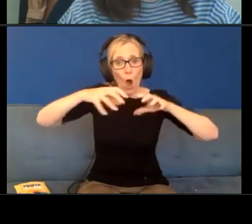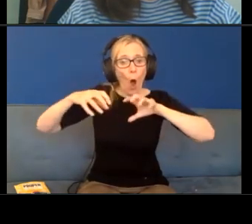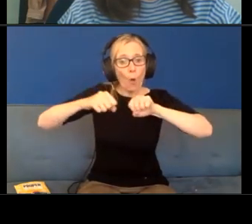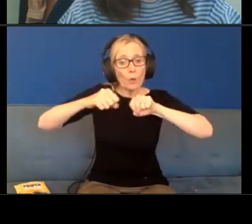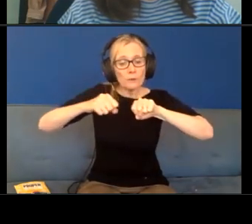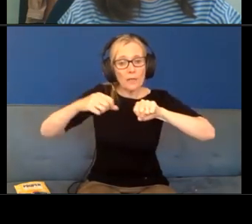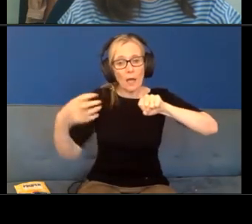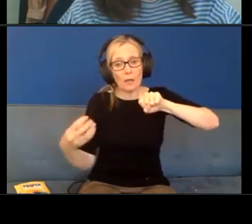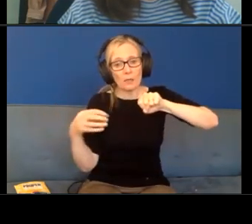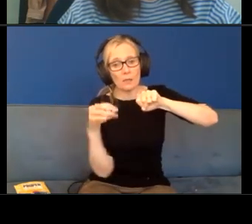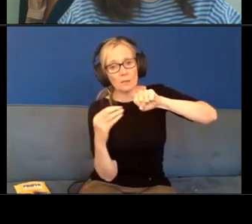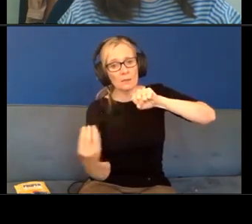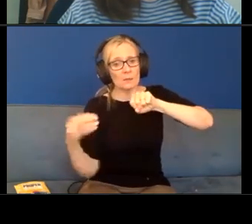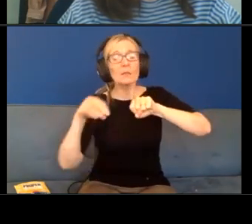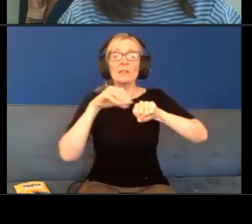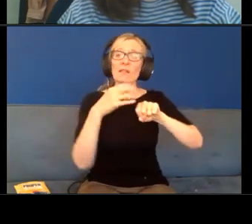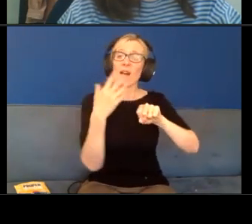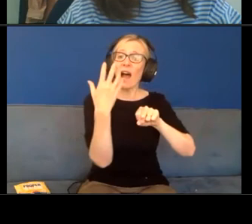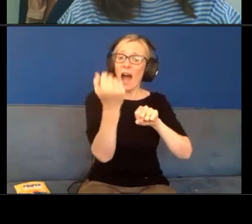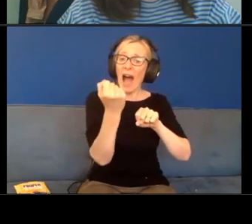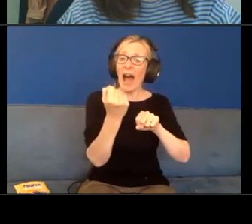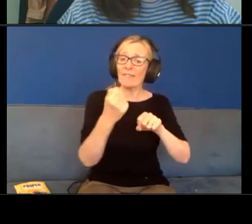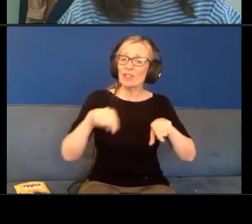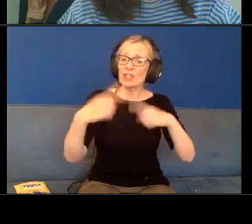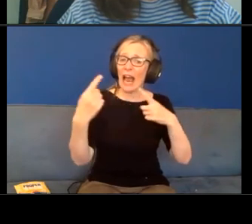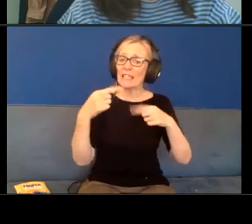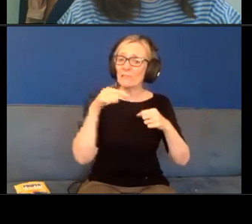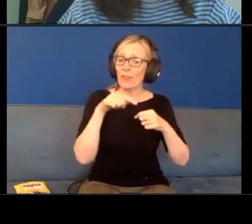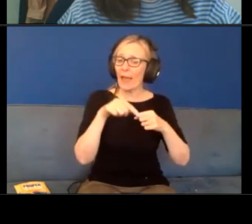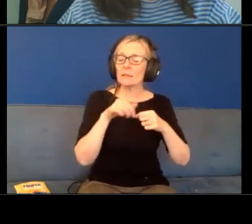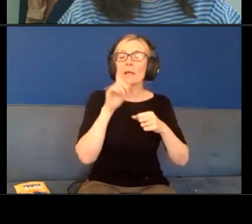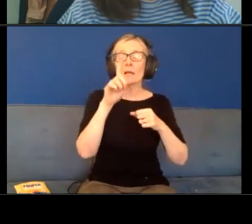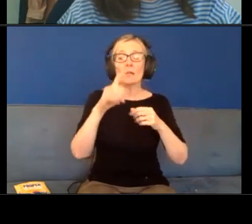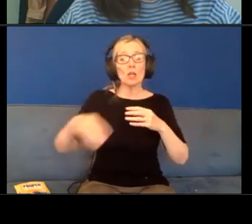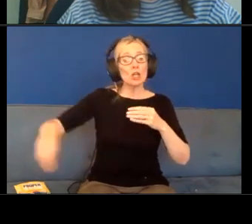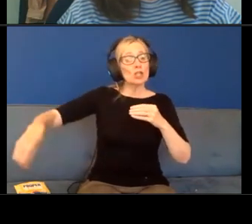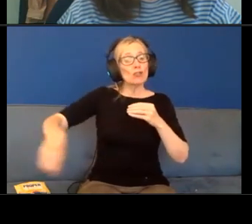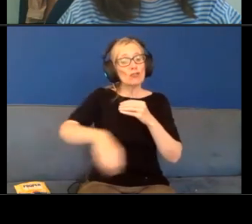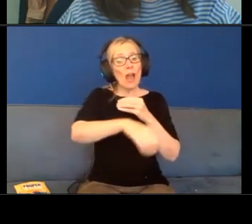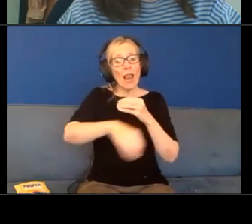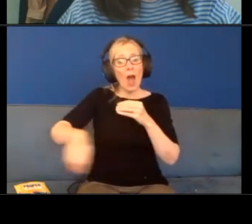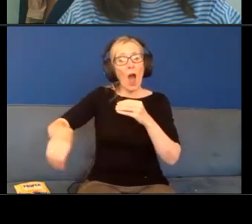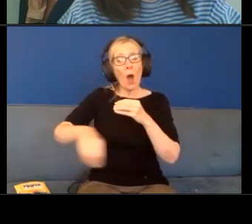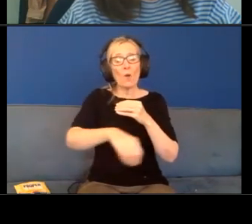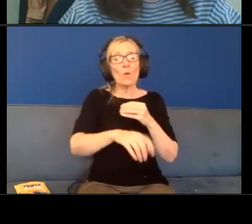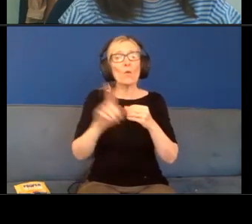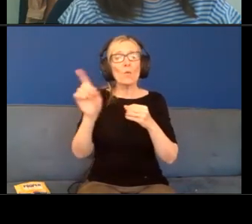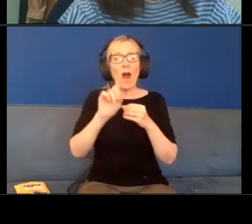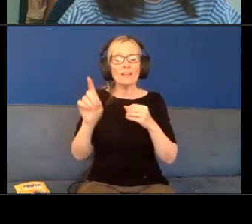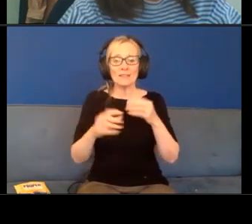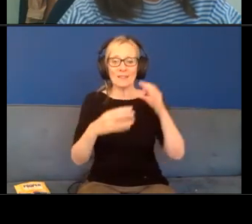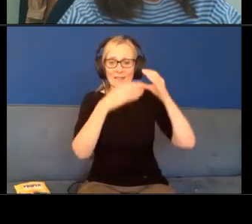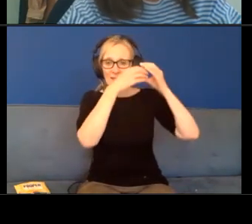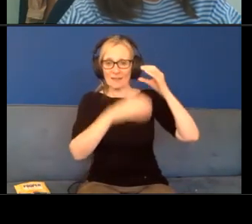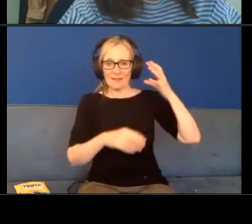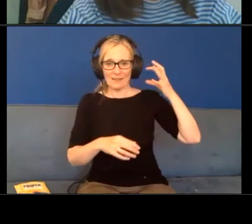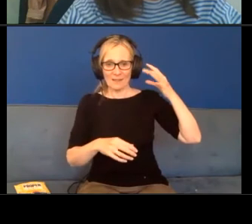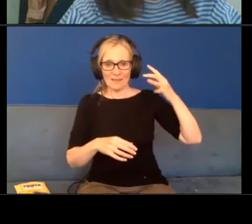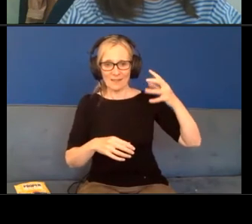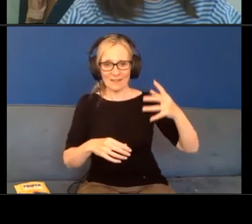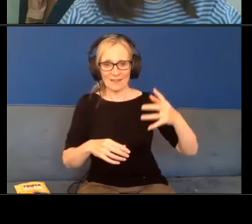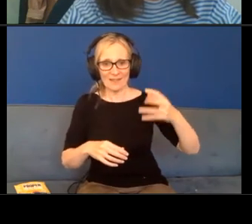on a violin bow holder. The advantage of the cello is that the spacing of the notes is such that toes can reach